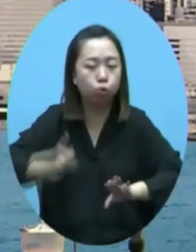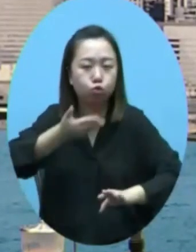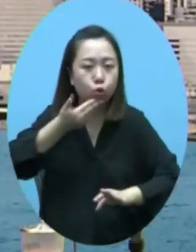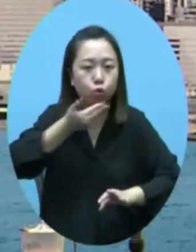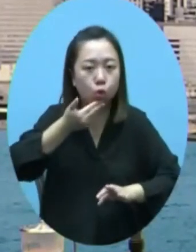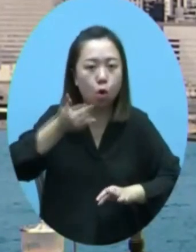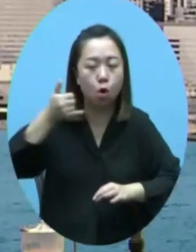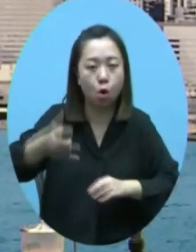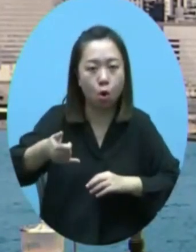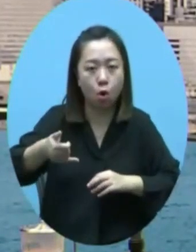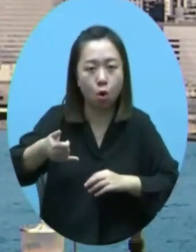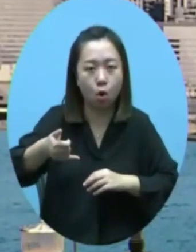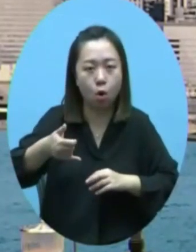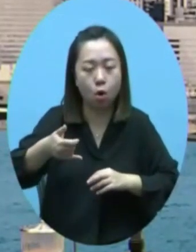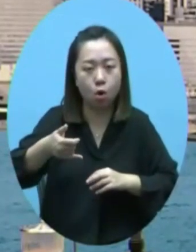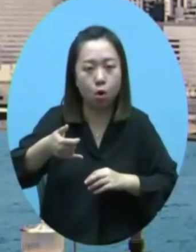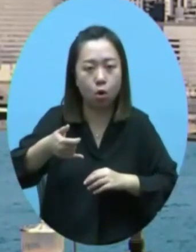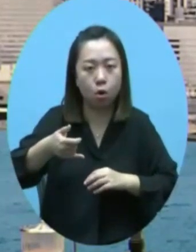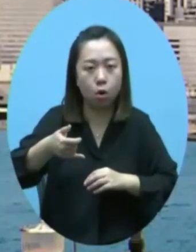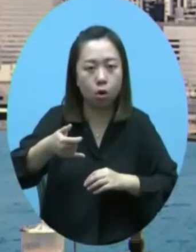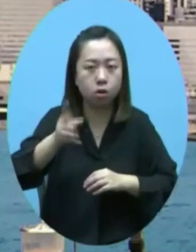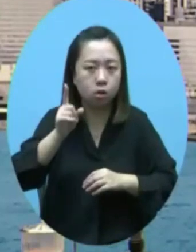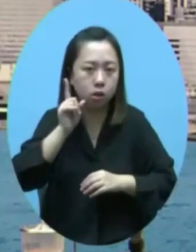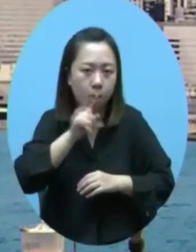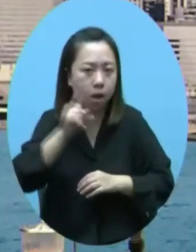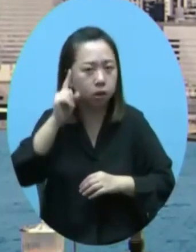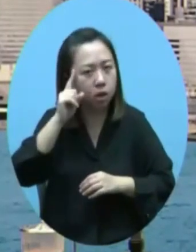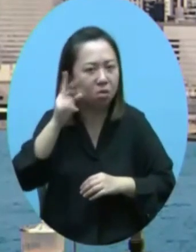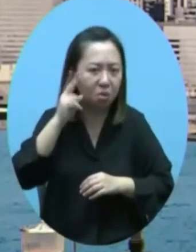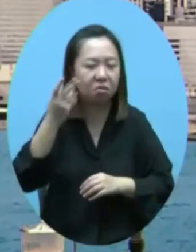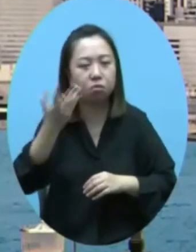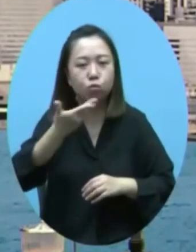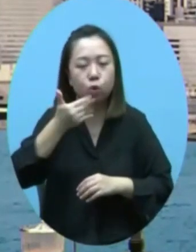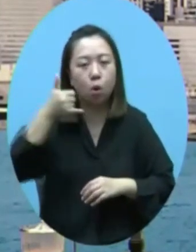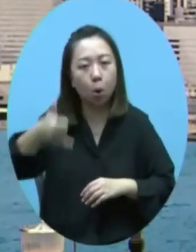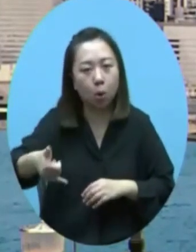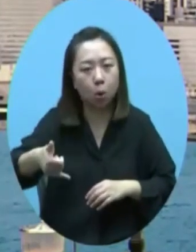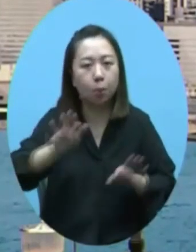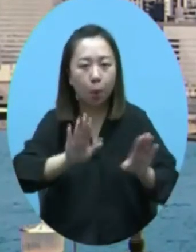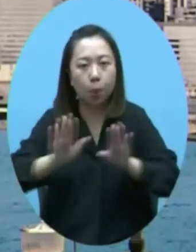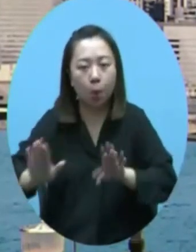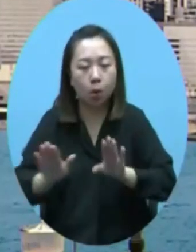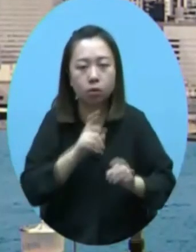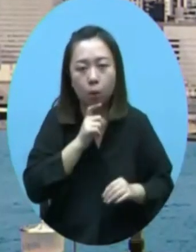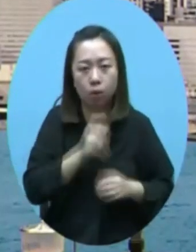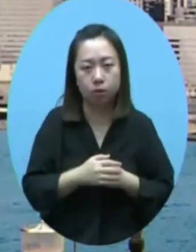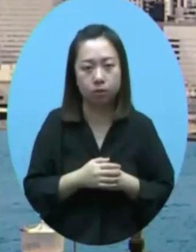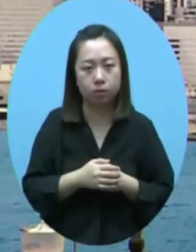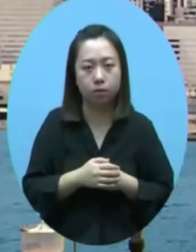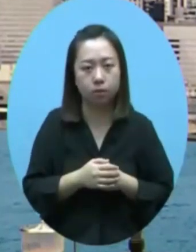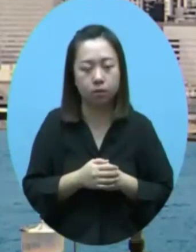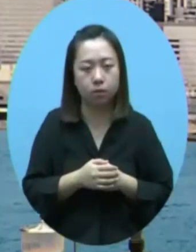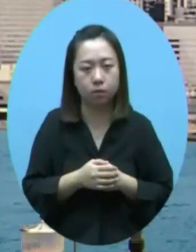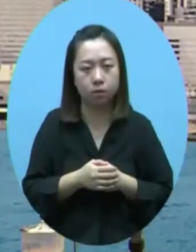One of the cases is a part-time station assistant at Taiwan Station for a few days in a week.